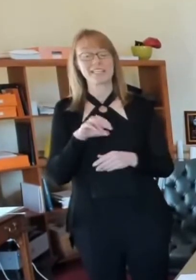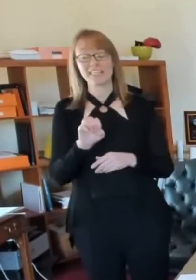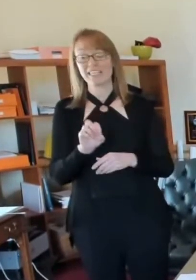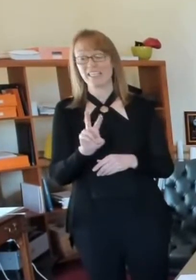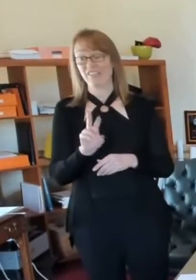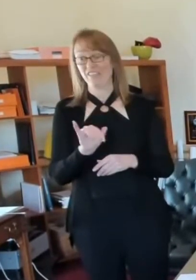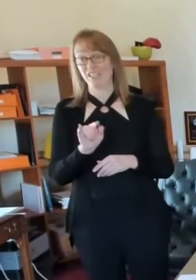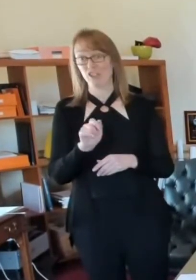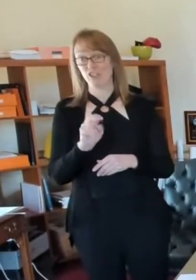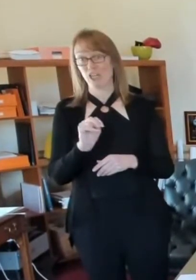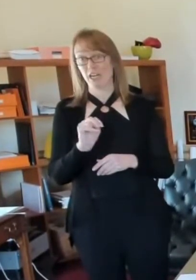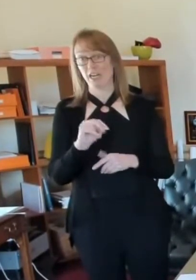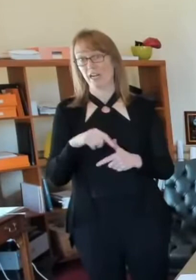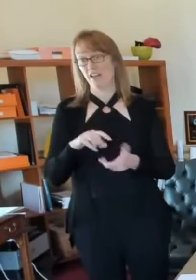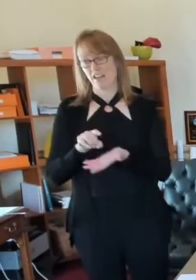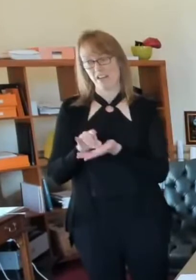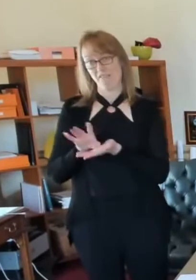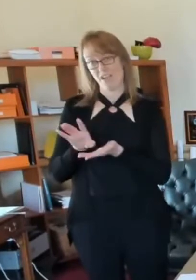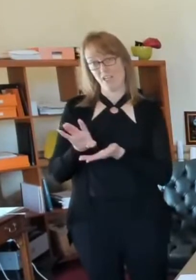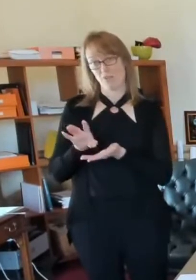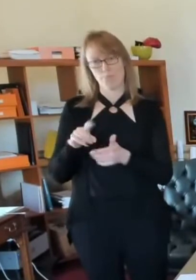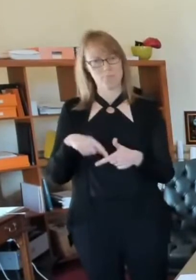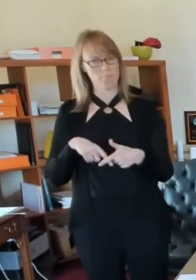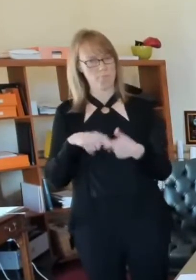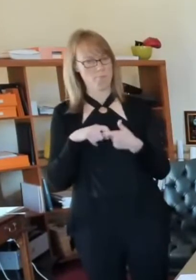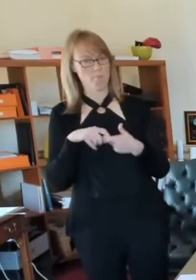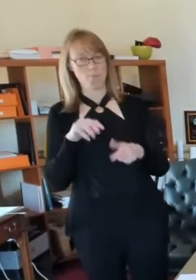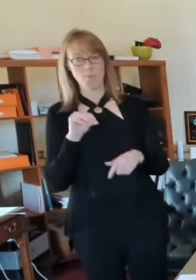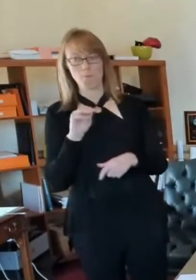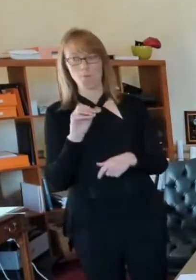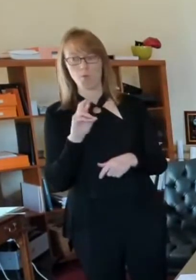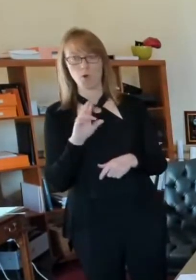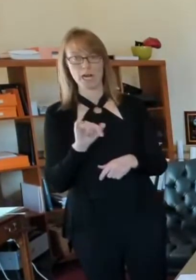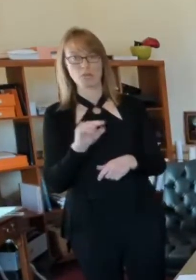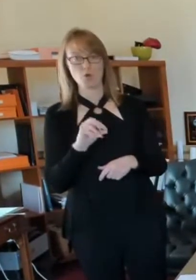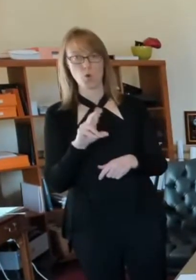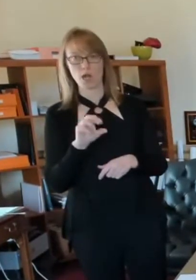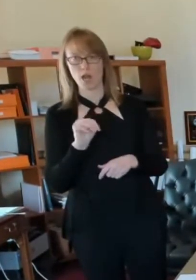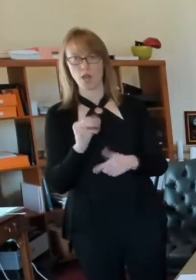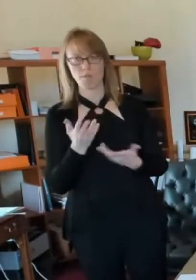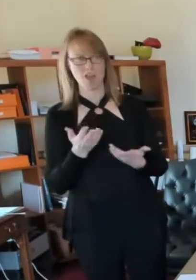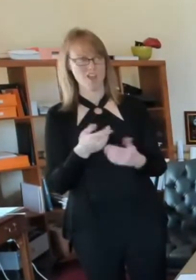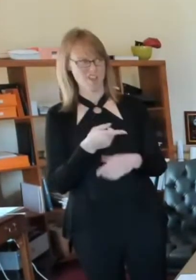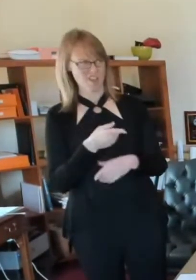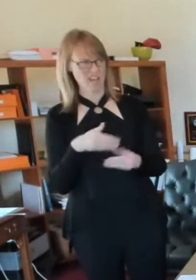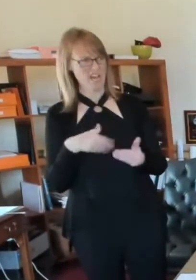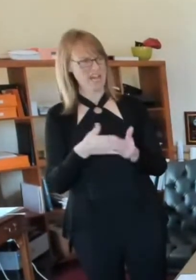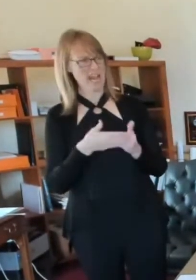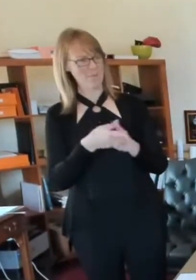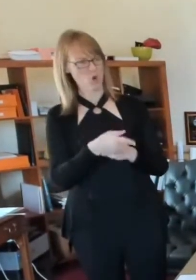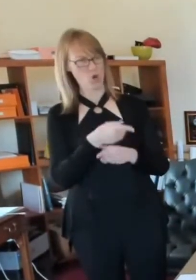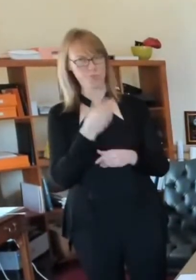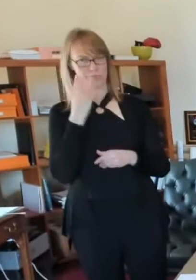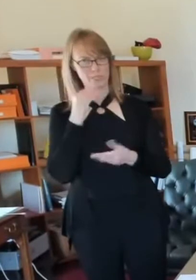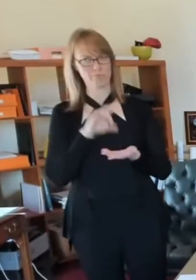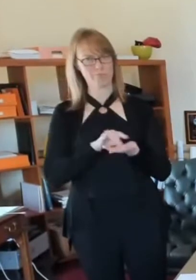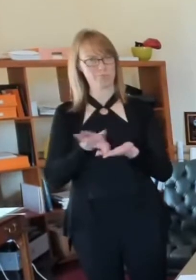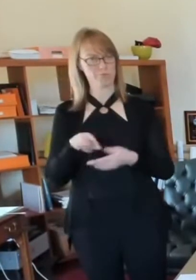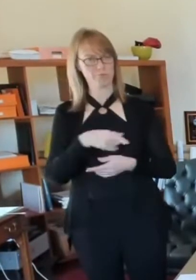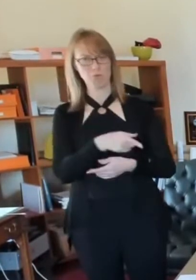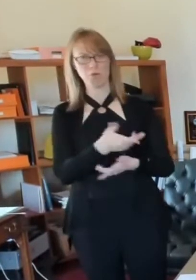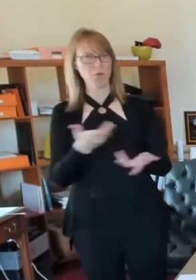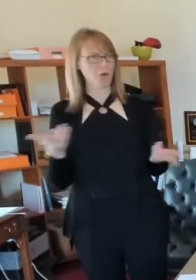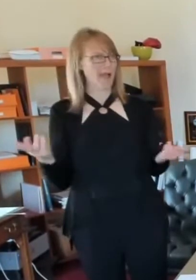get evicted. How is that possible with a moratorium in place in the city in St. Louis? So, you know, I may have seen